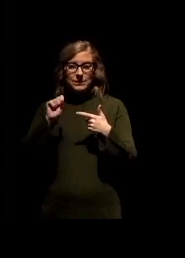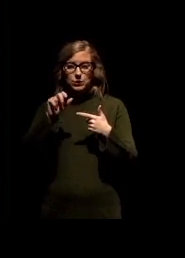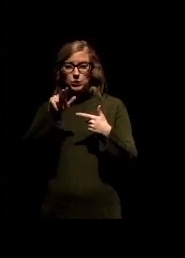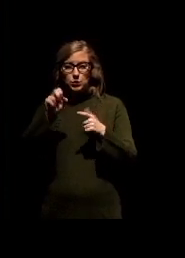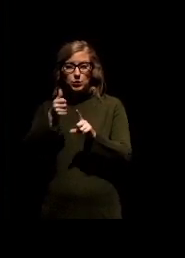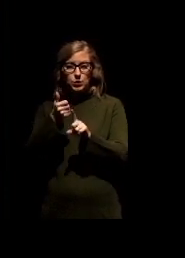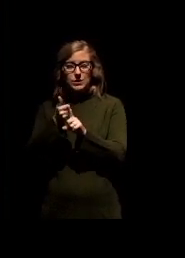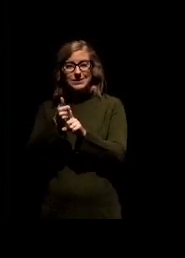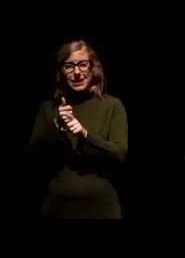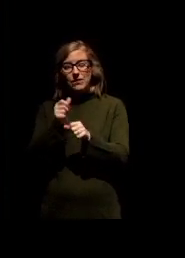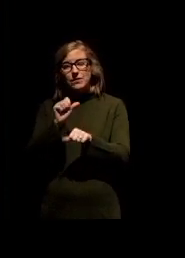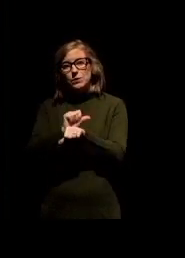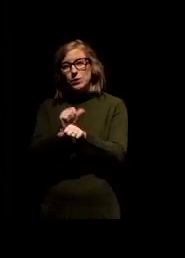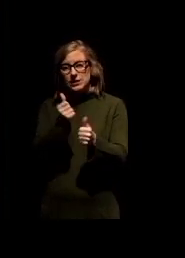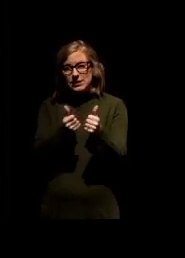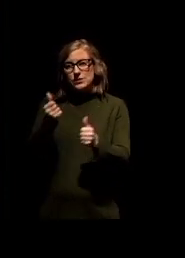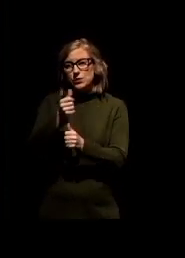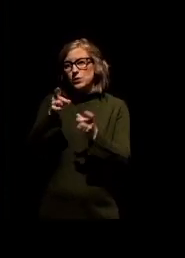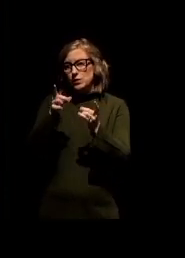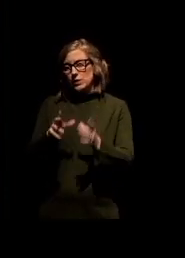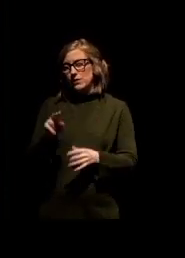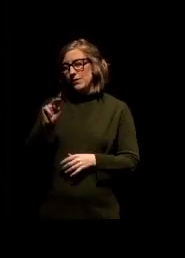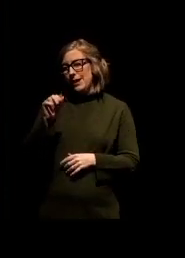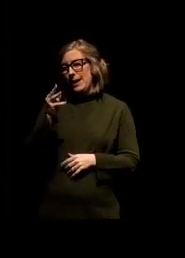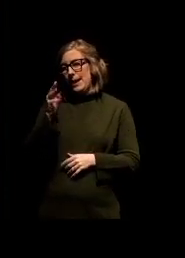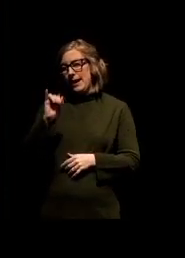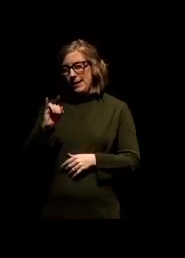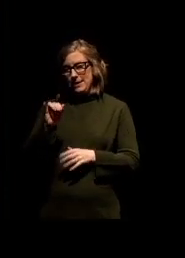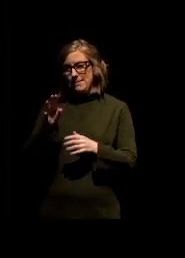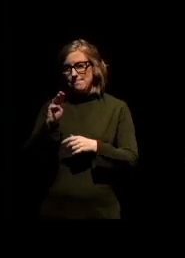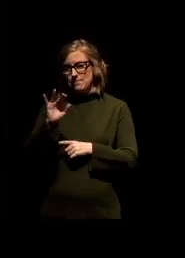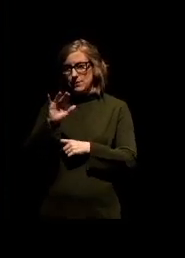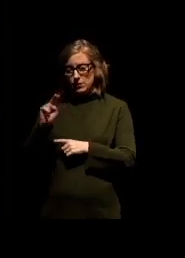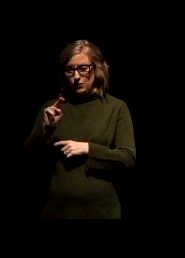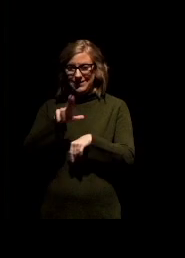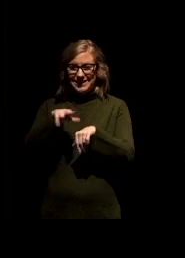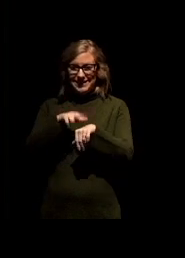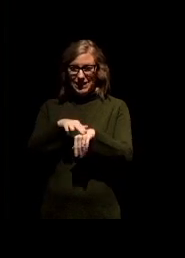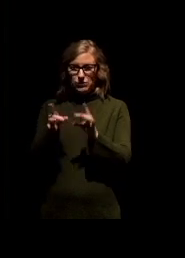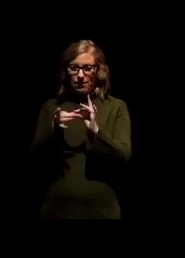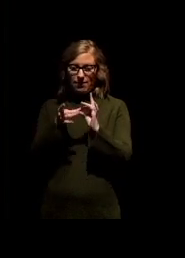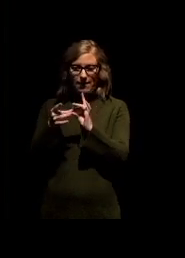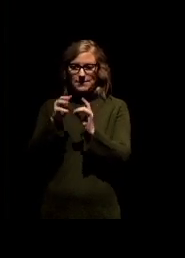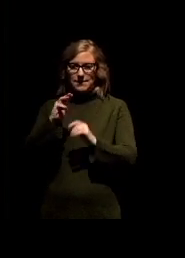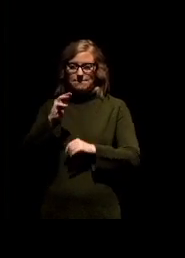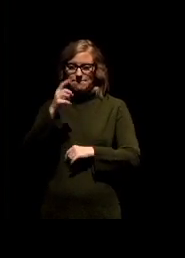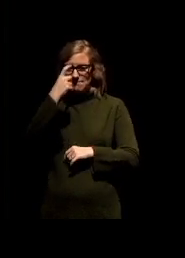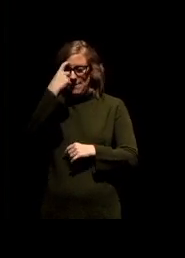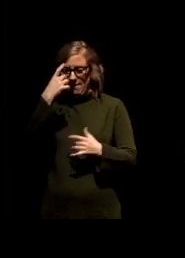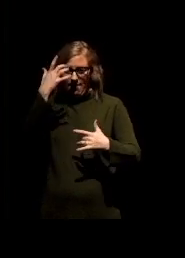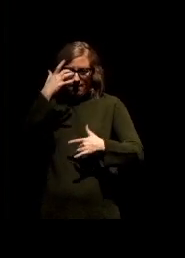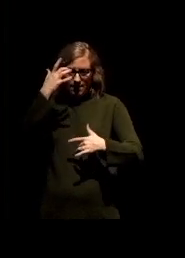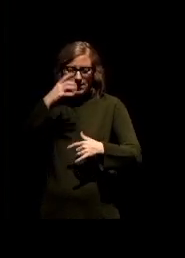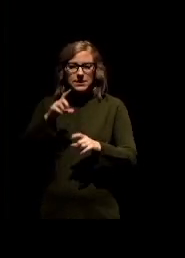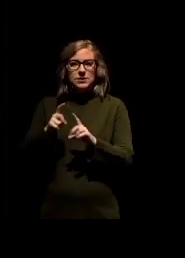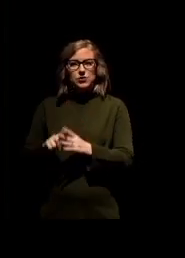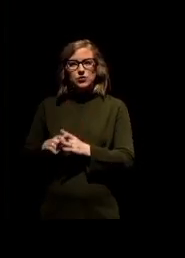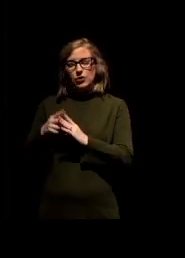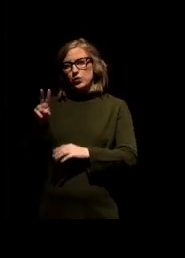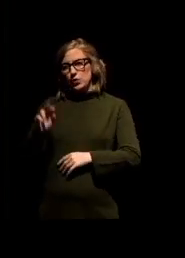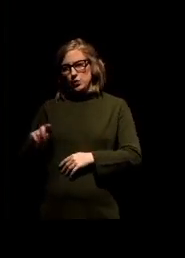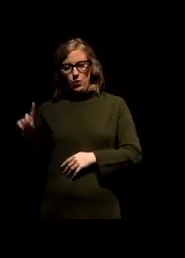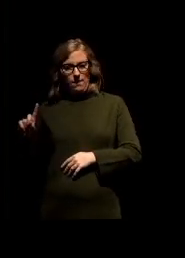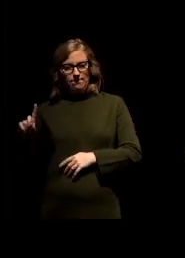the executive director for NAMI Minnesota, that's the National Alliance on Mental Illness, since 2001. She's held